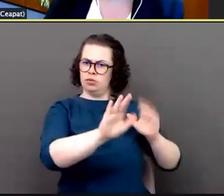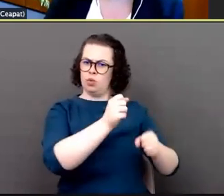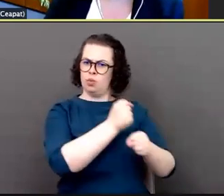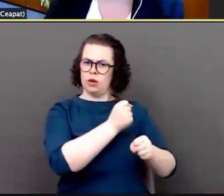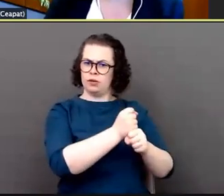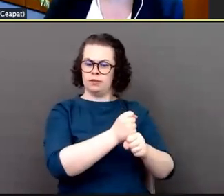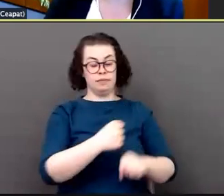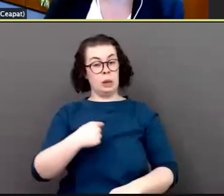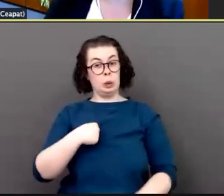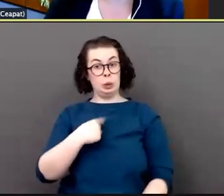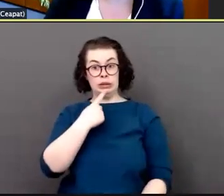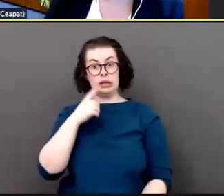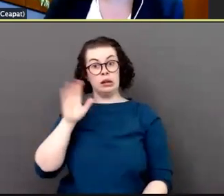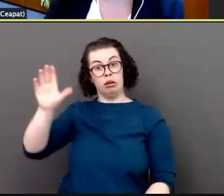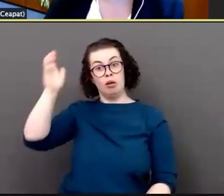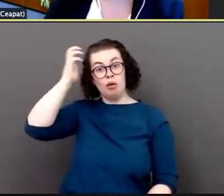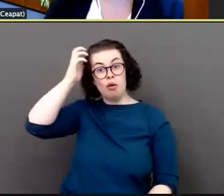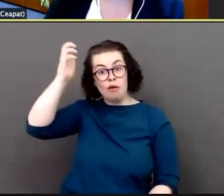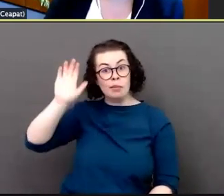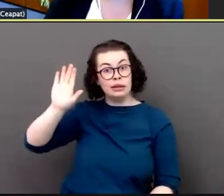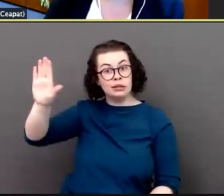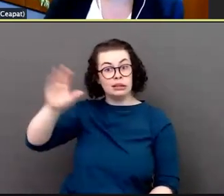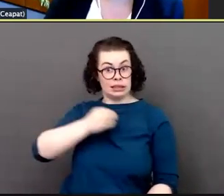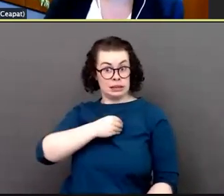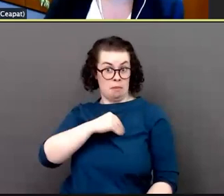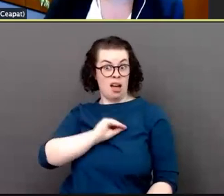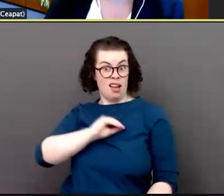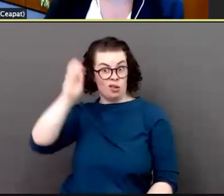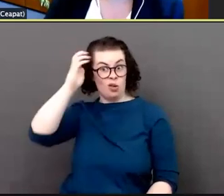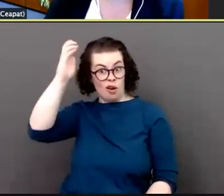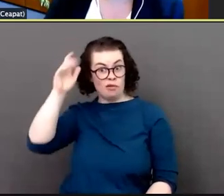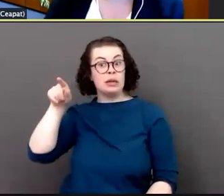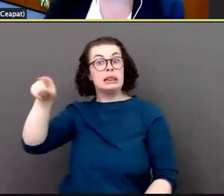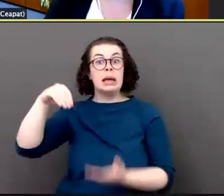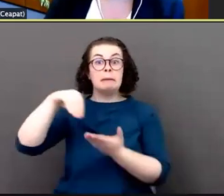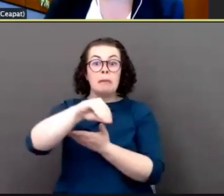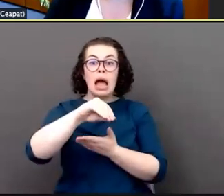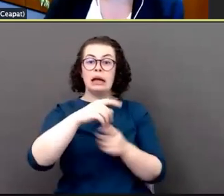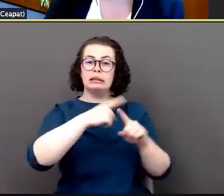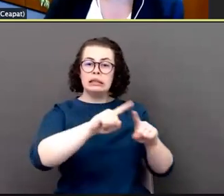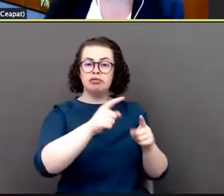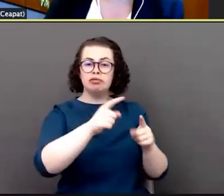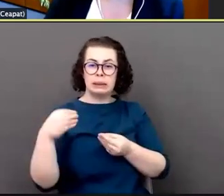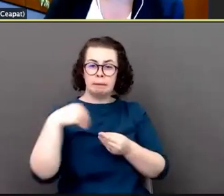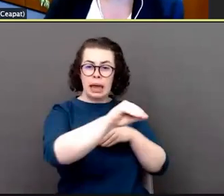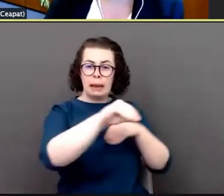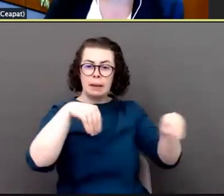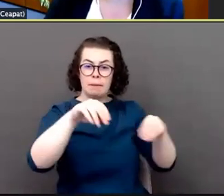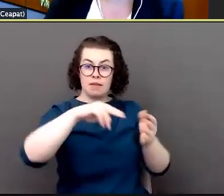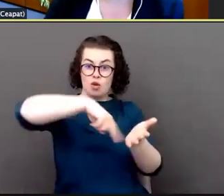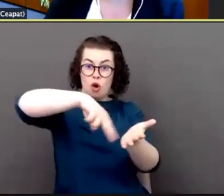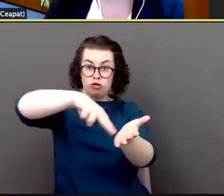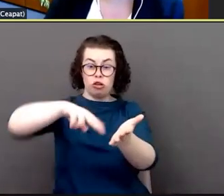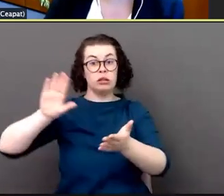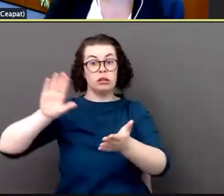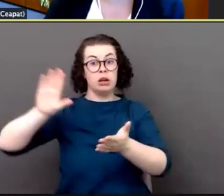procurement represents in Spain approximately 20% of the gross